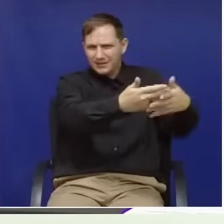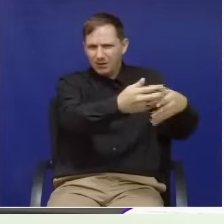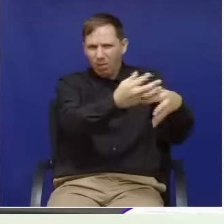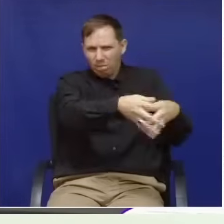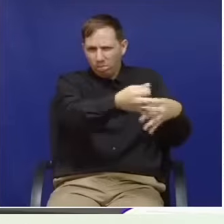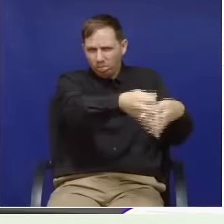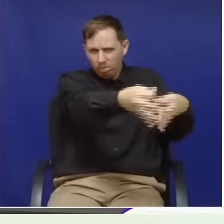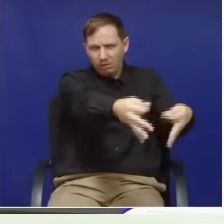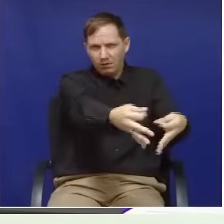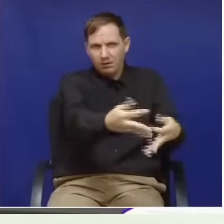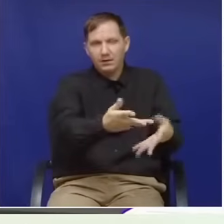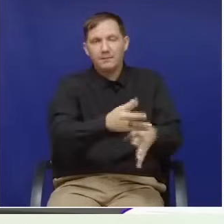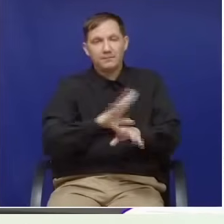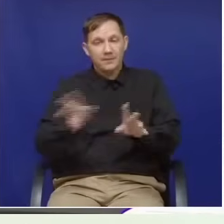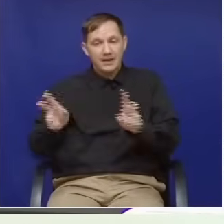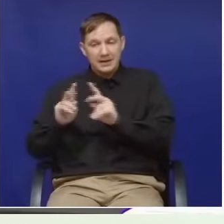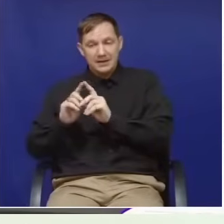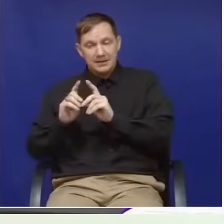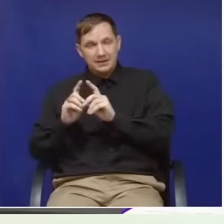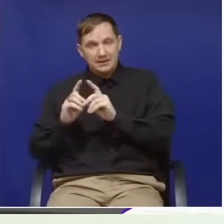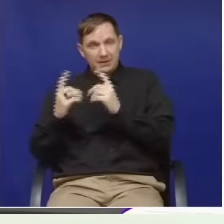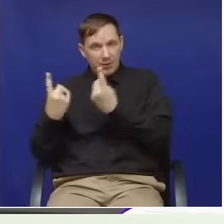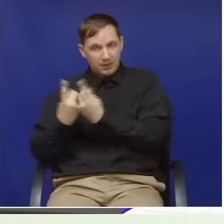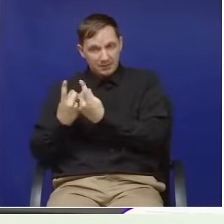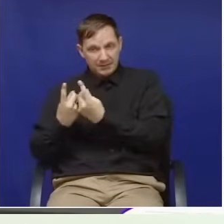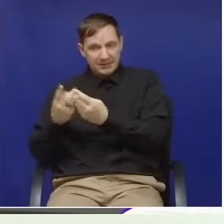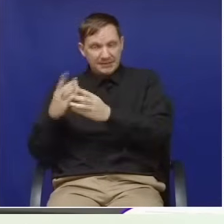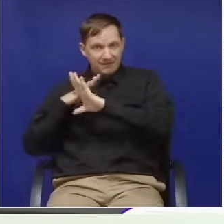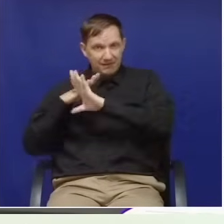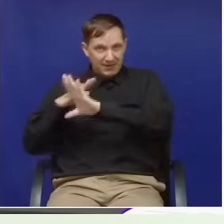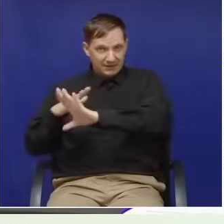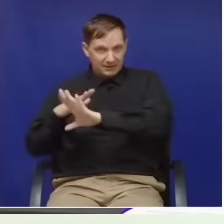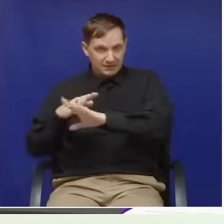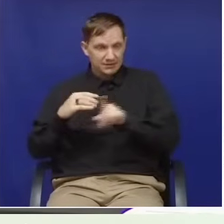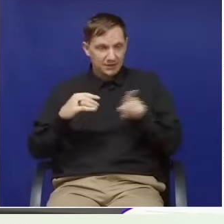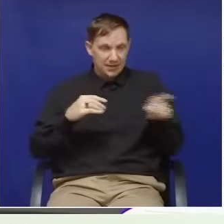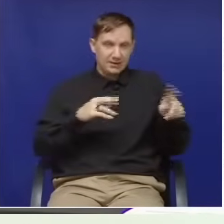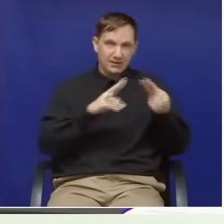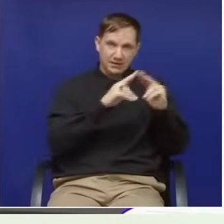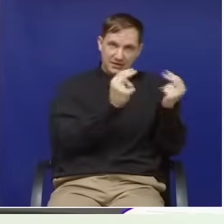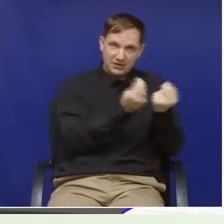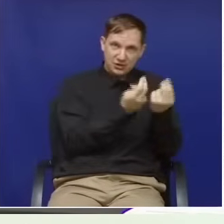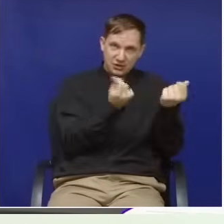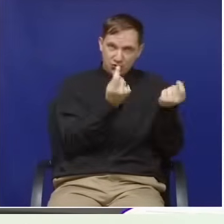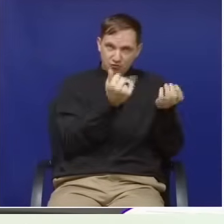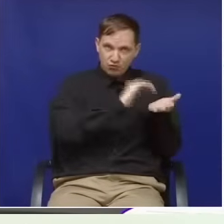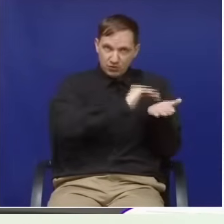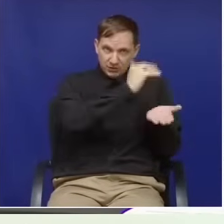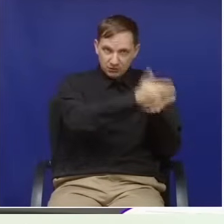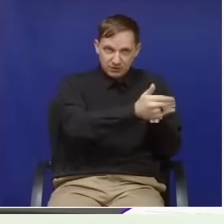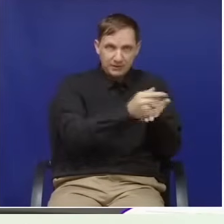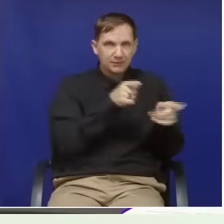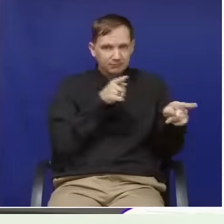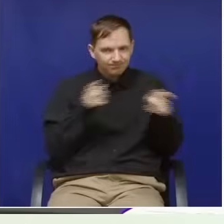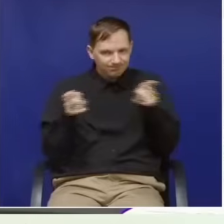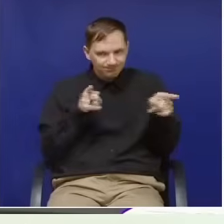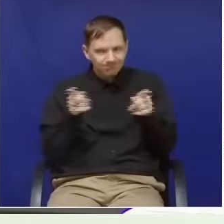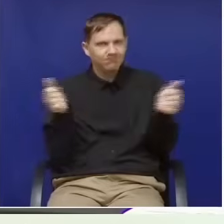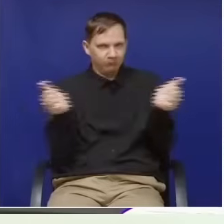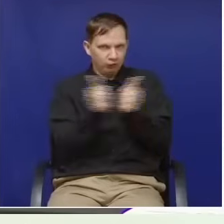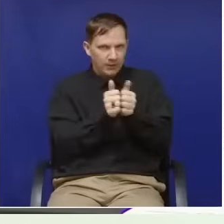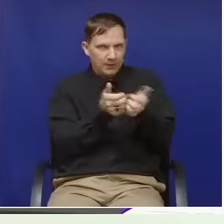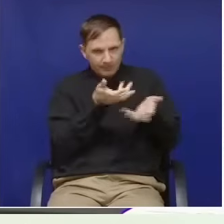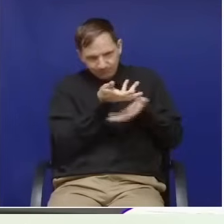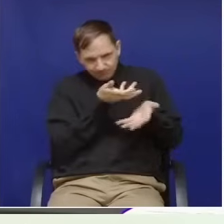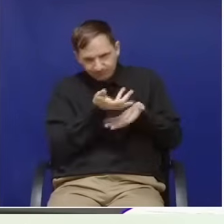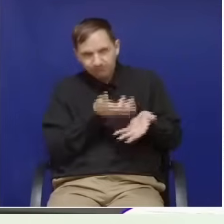the Department of Defense is seized with this situation, especially where you see that